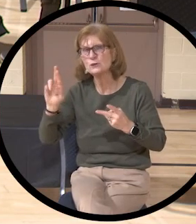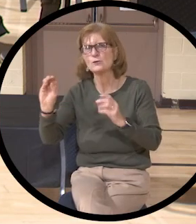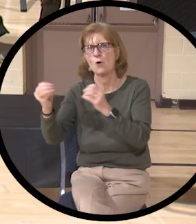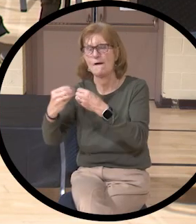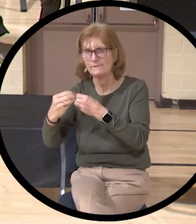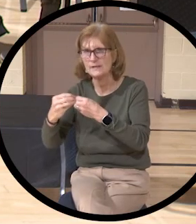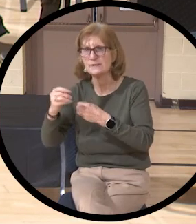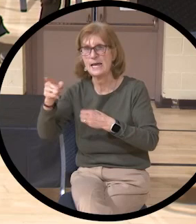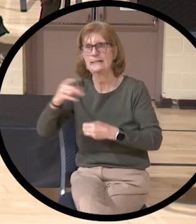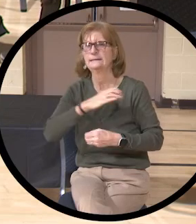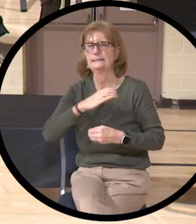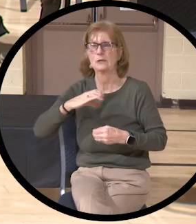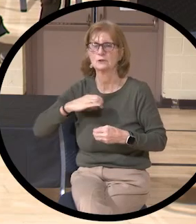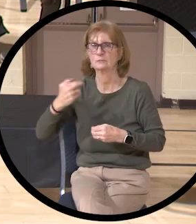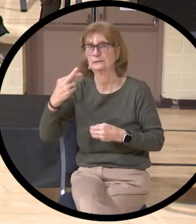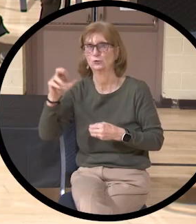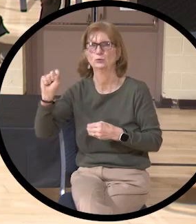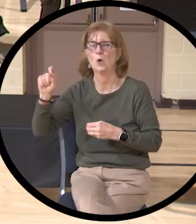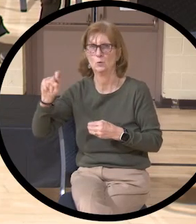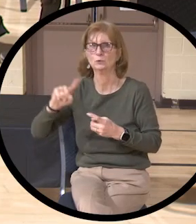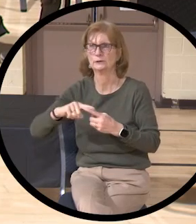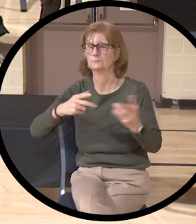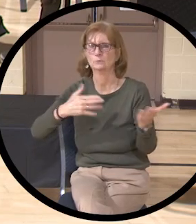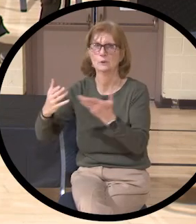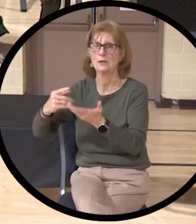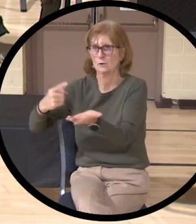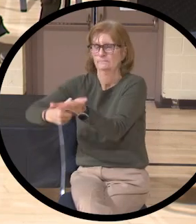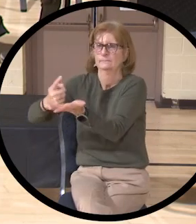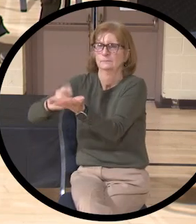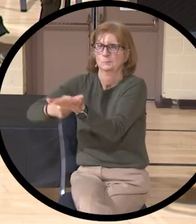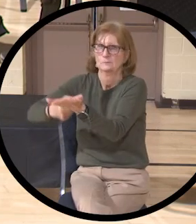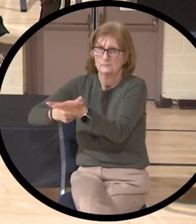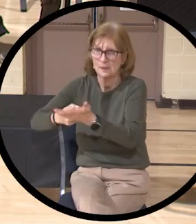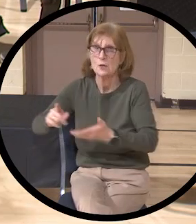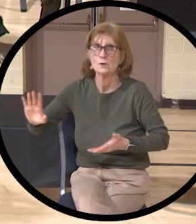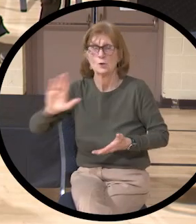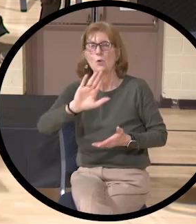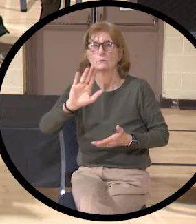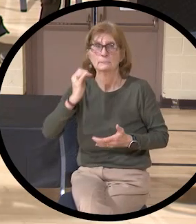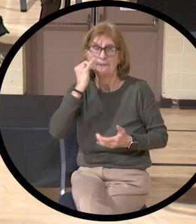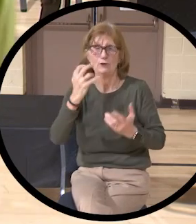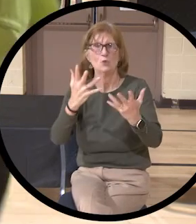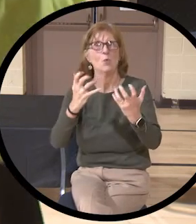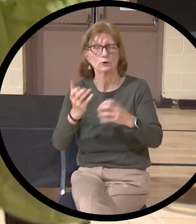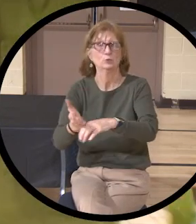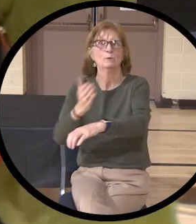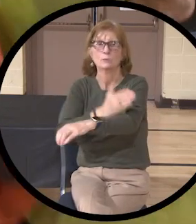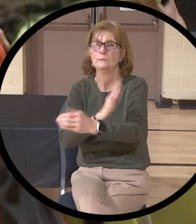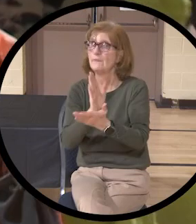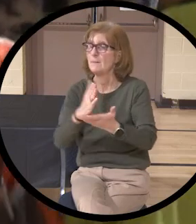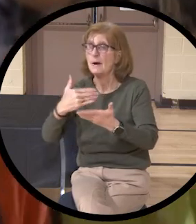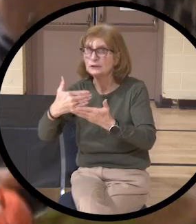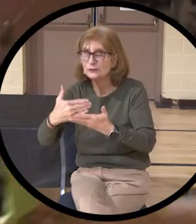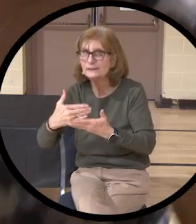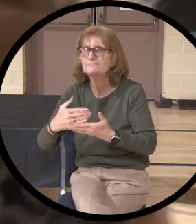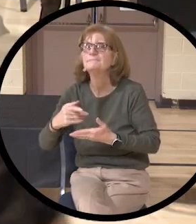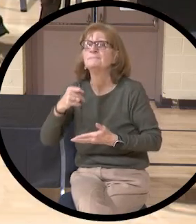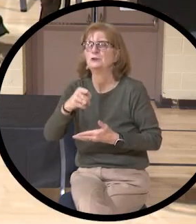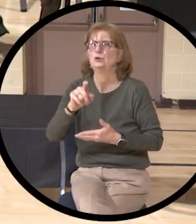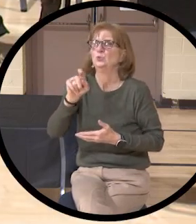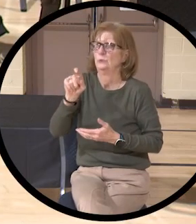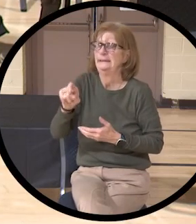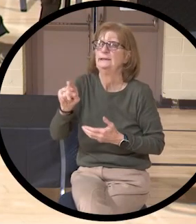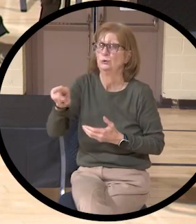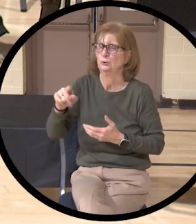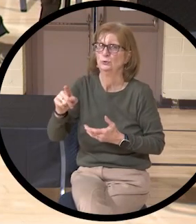those meetings. So again, budget is one of those places where your voices are equally, if not more important, than advocating for